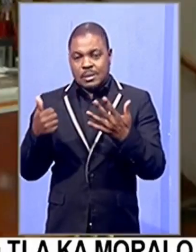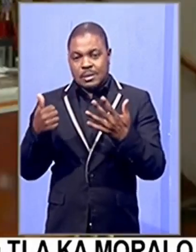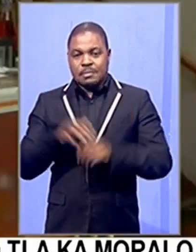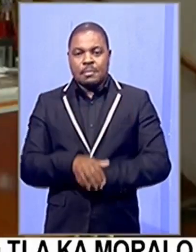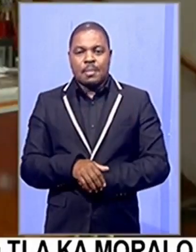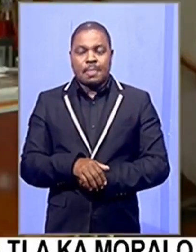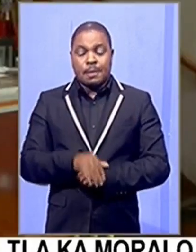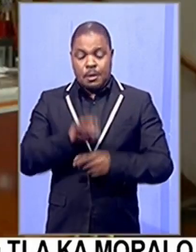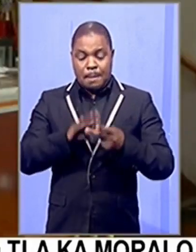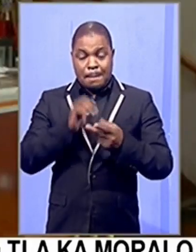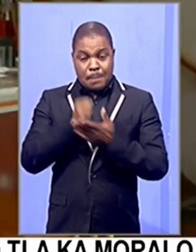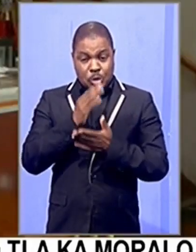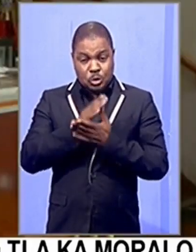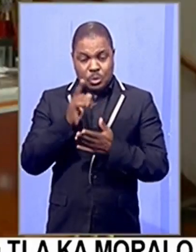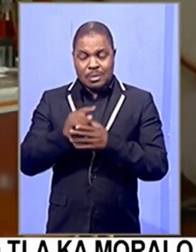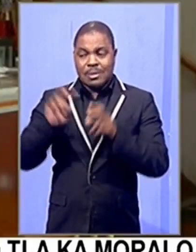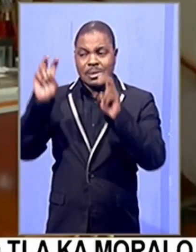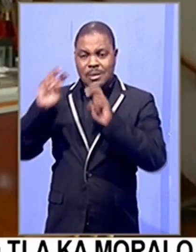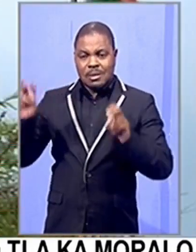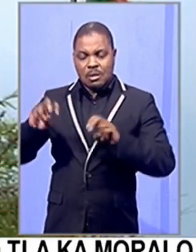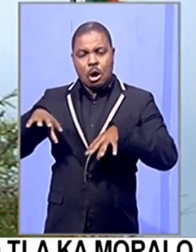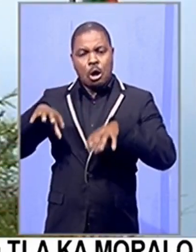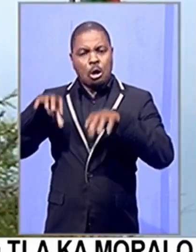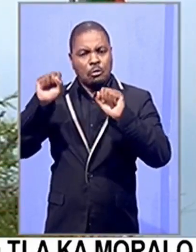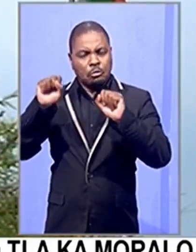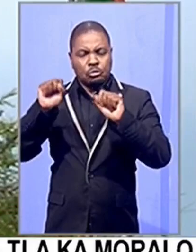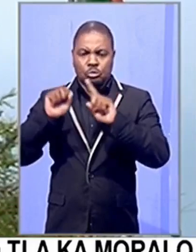ensure that electricity is not reduced